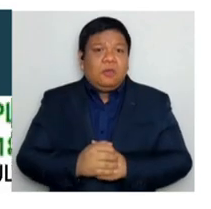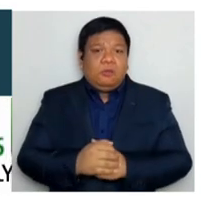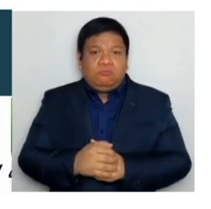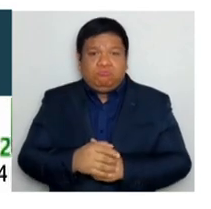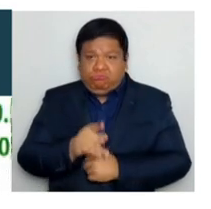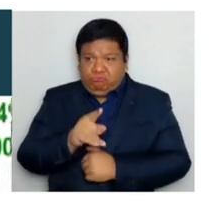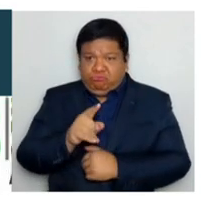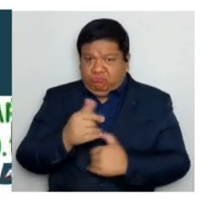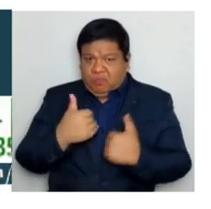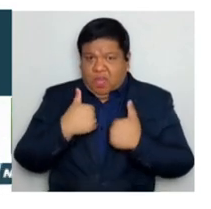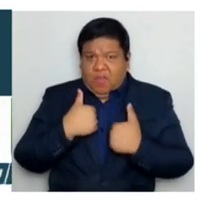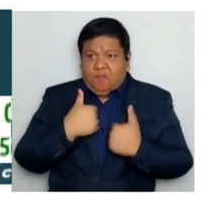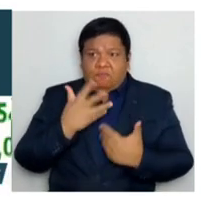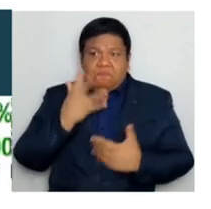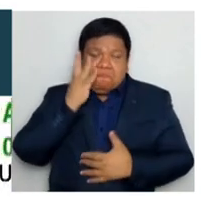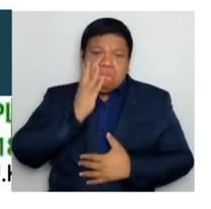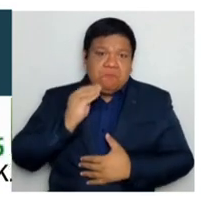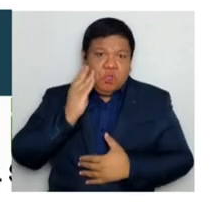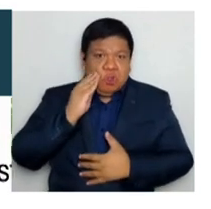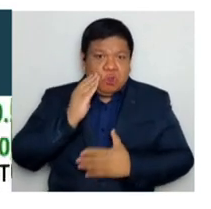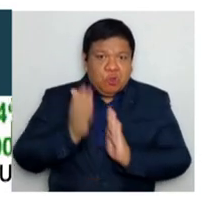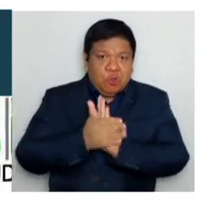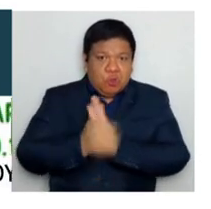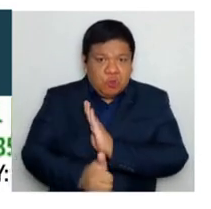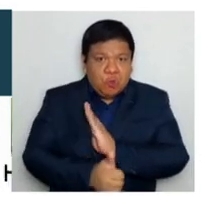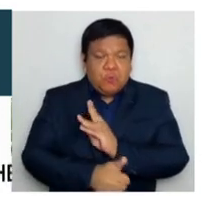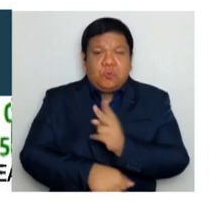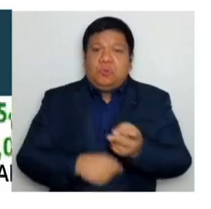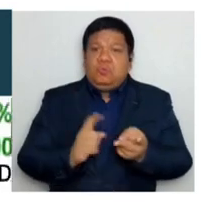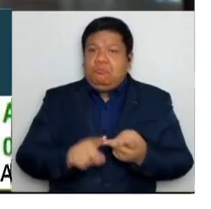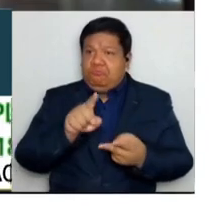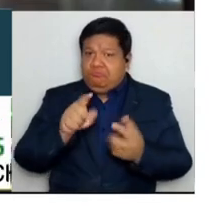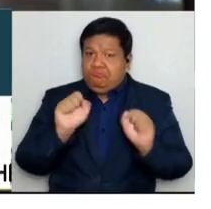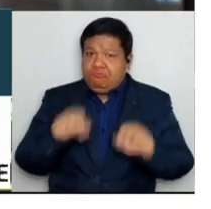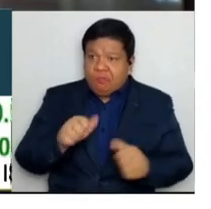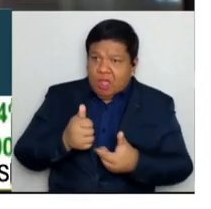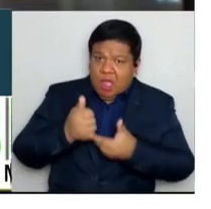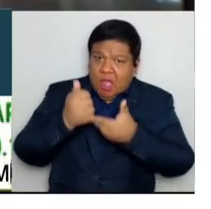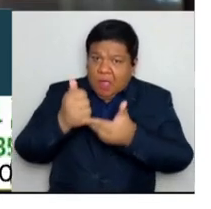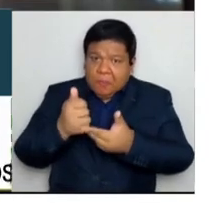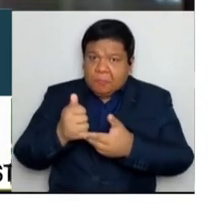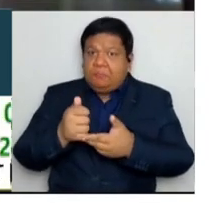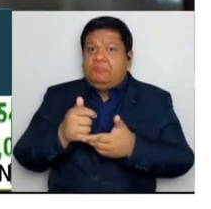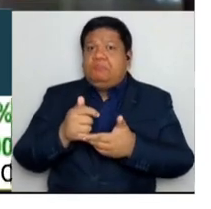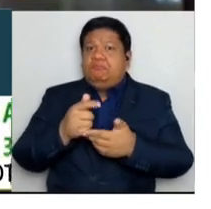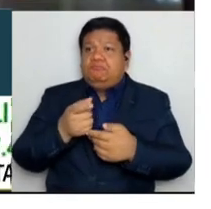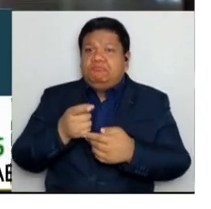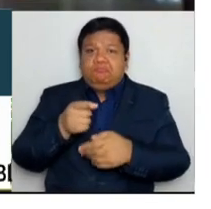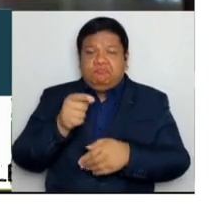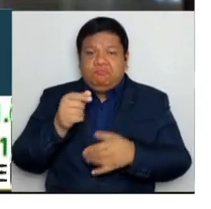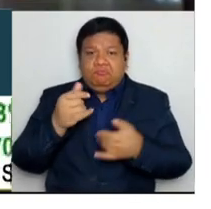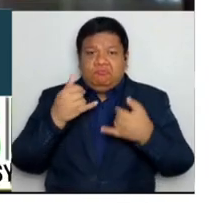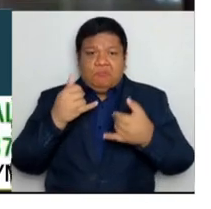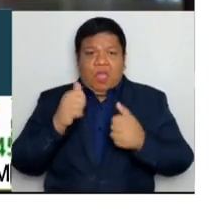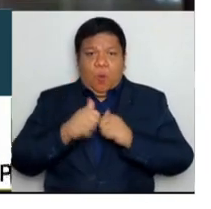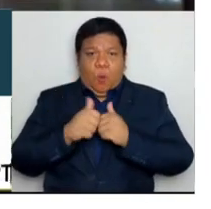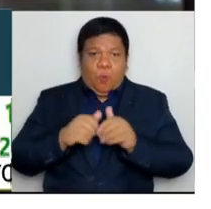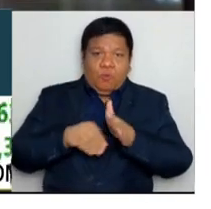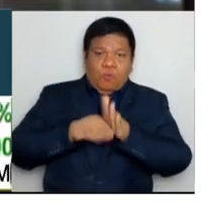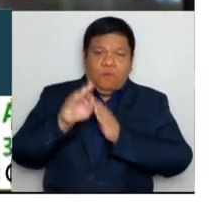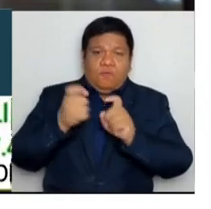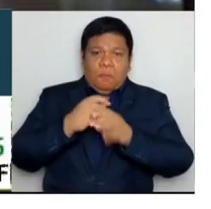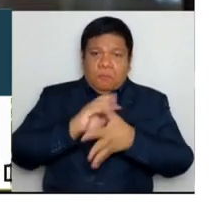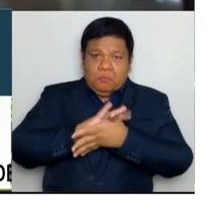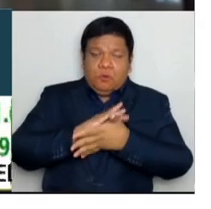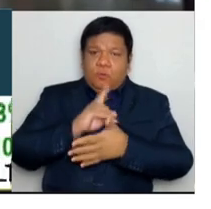competence? Do you have what it takes to be able to help in this pandemic recovery so that it is resilient,